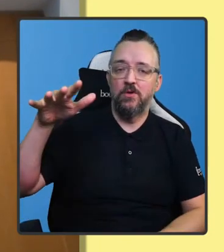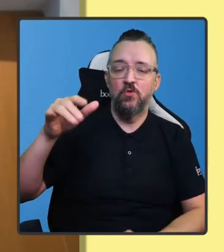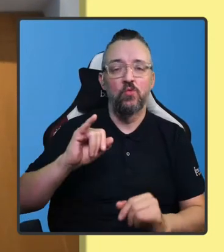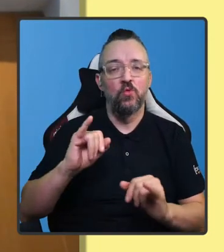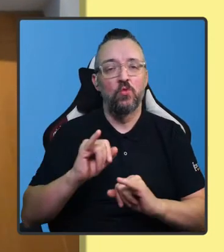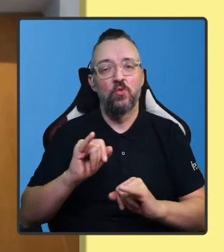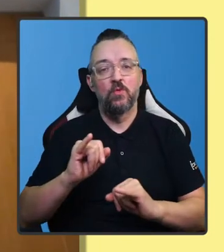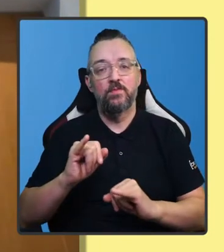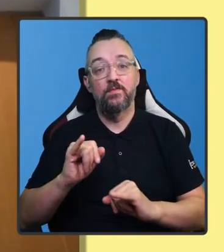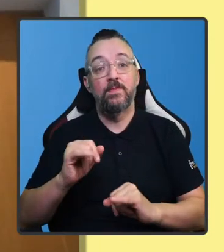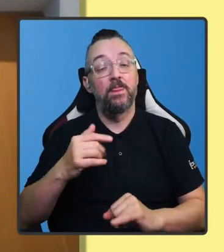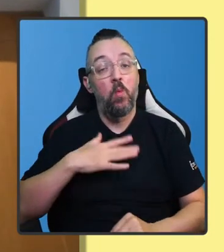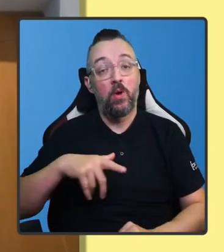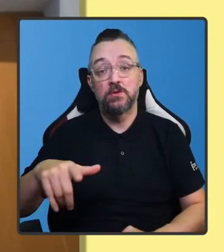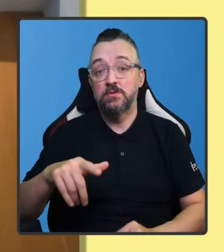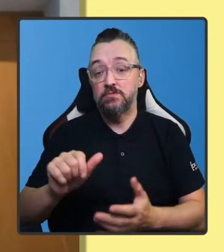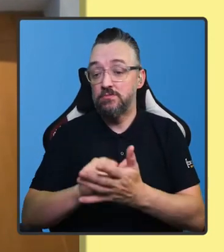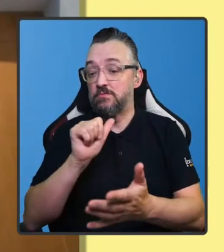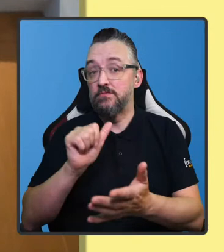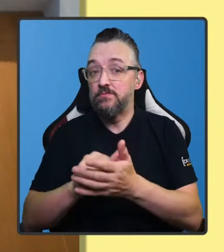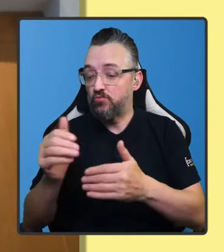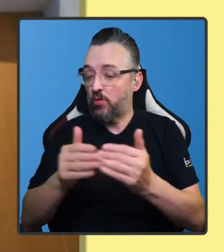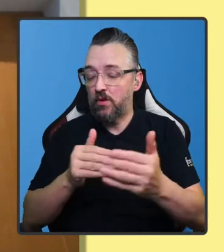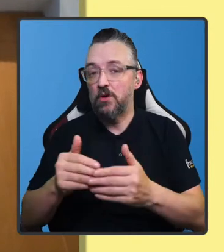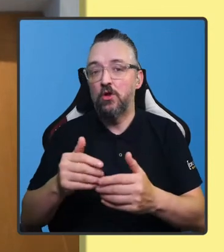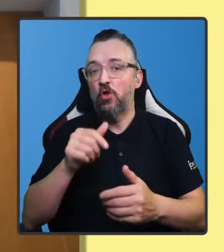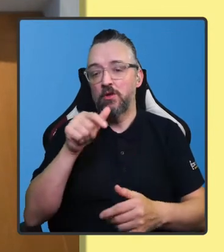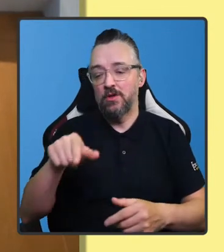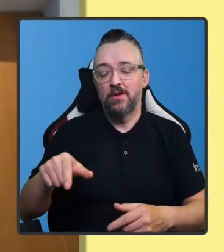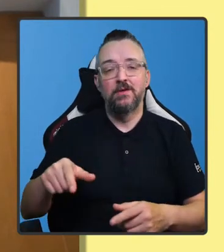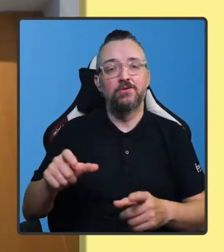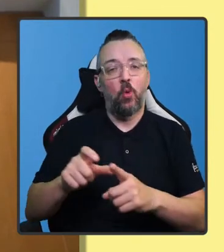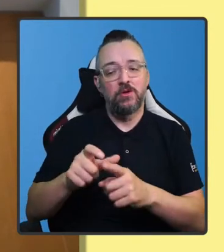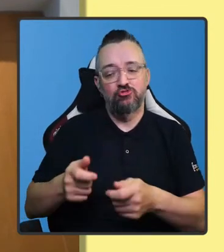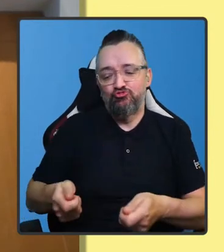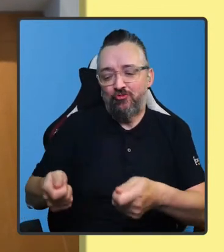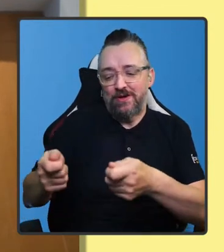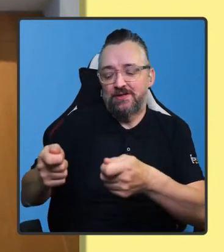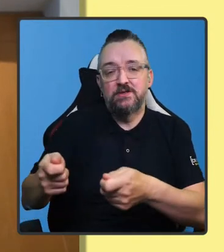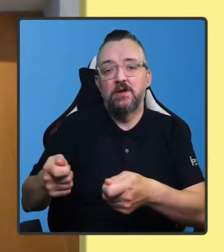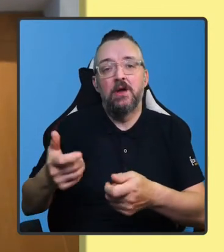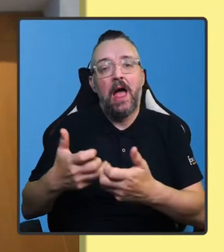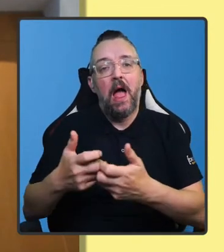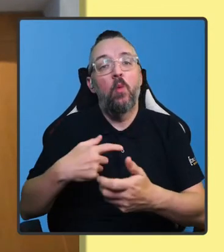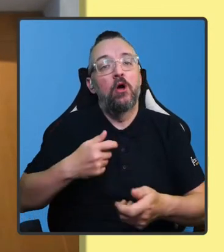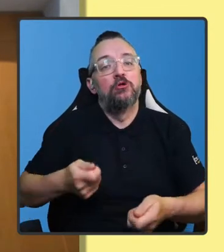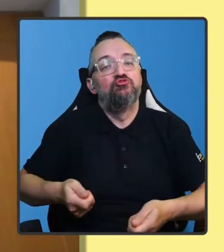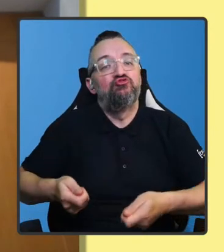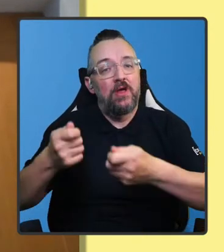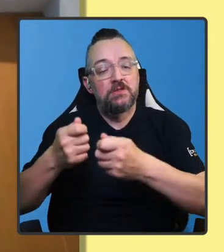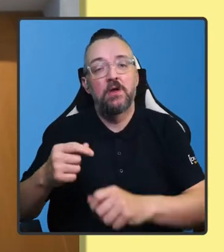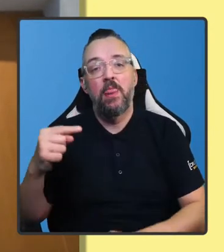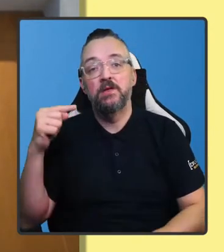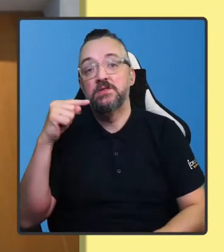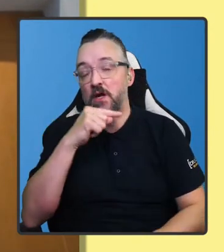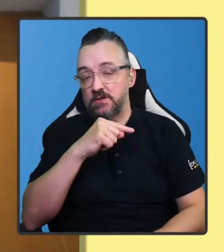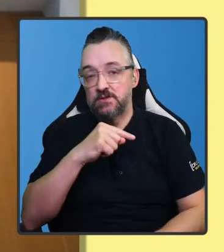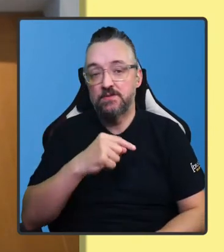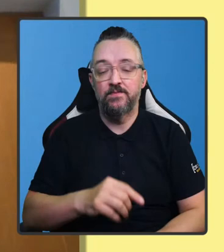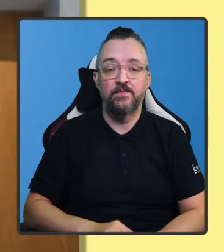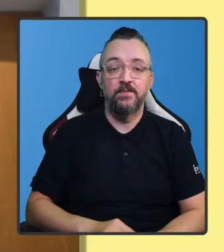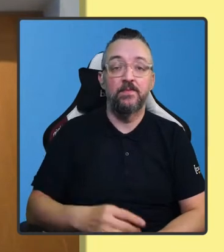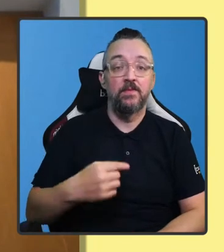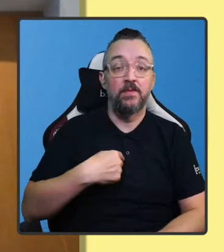we're to tackle this issue properly, it's not about how we raise our daughters, it's about how we raise our sons. I pledge never to